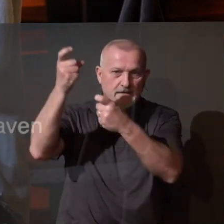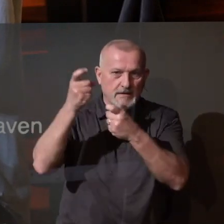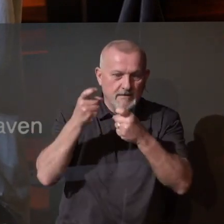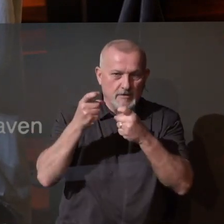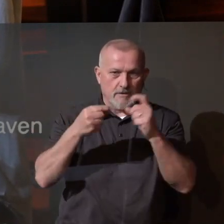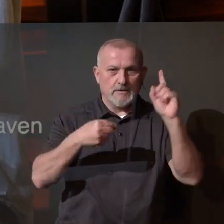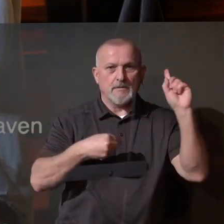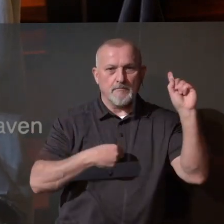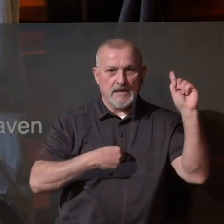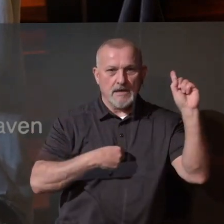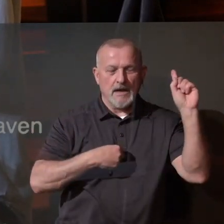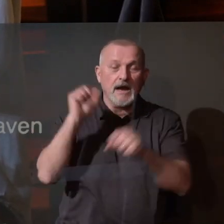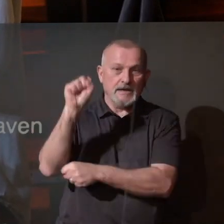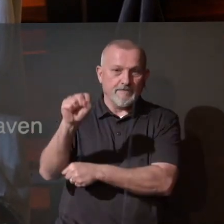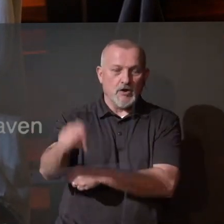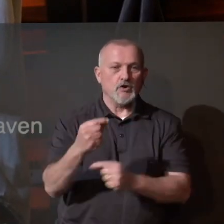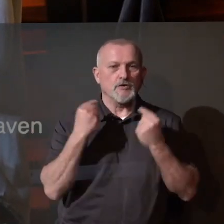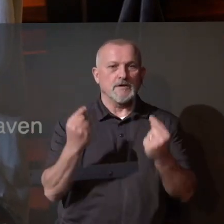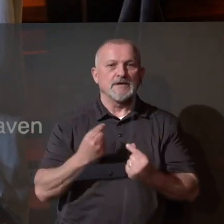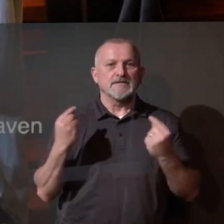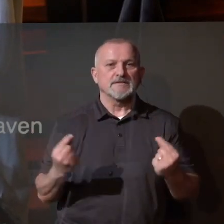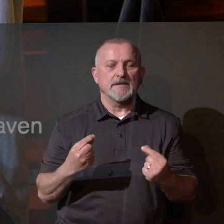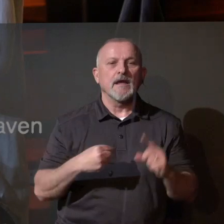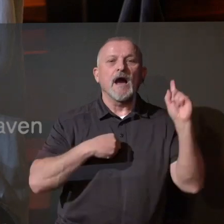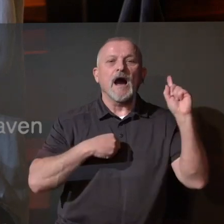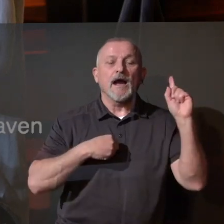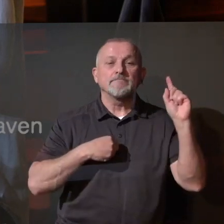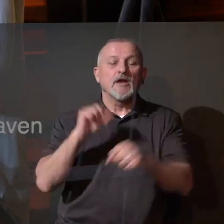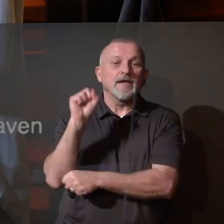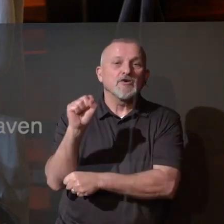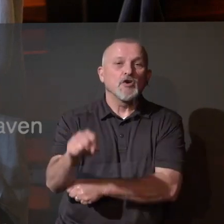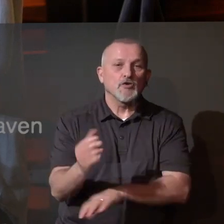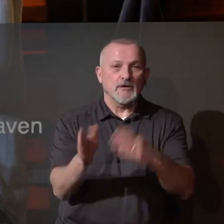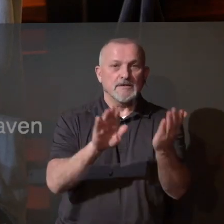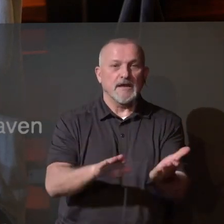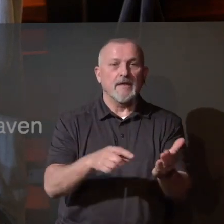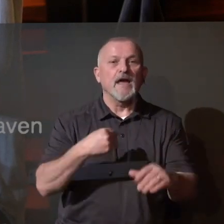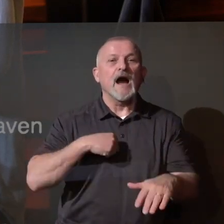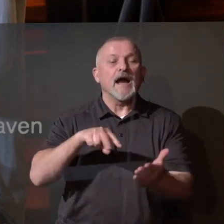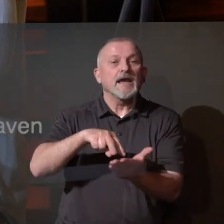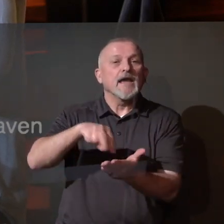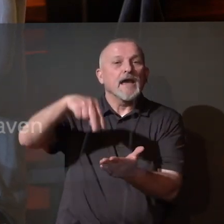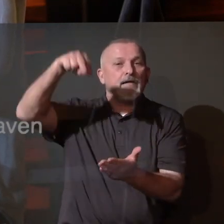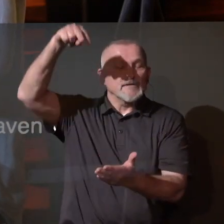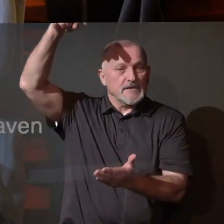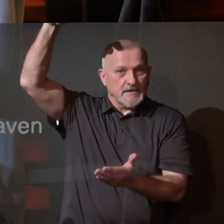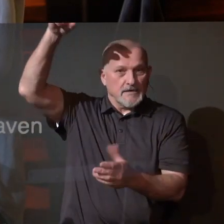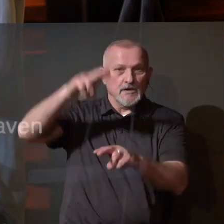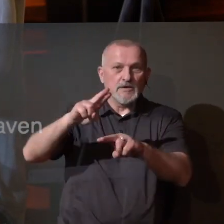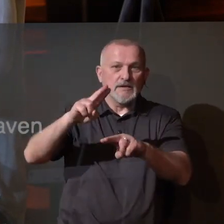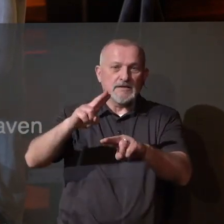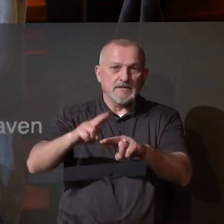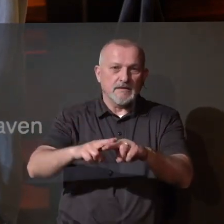to me. I've defeated sin. I've defeated death. I have ascended. I will ascend to the right